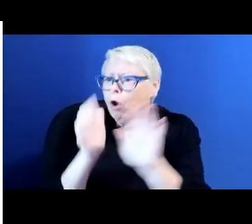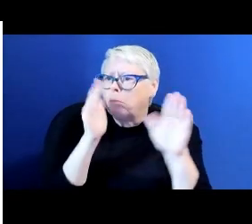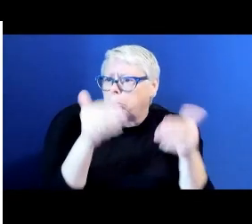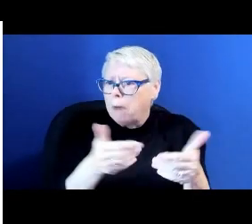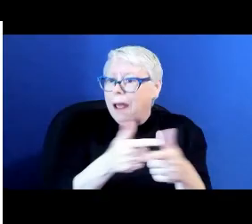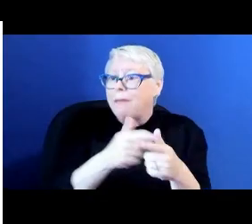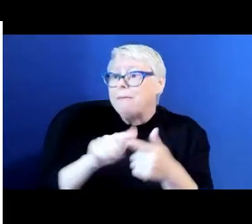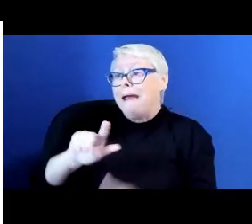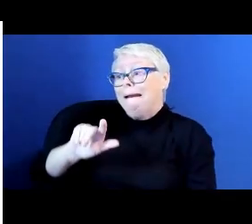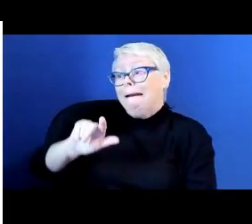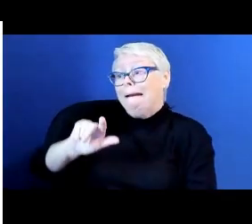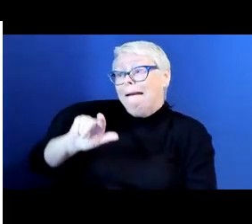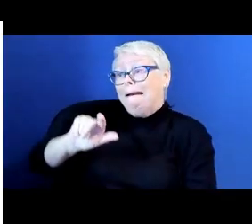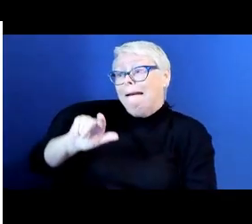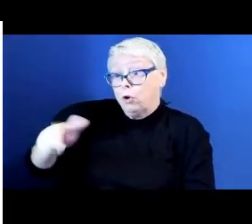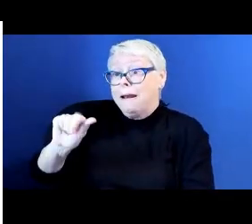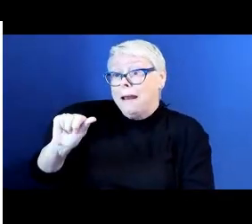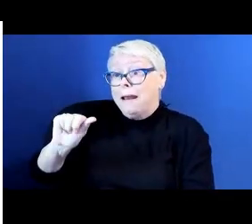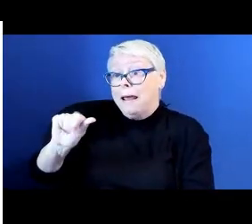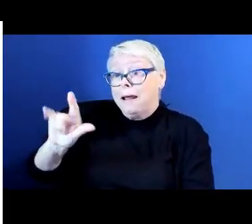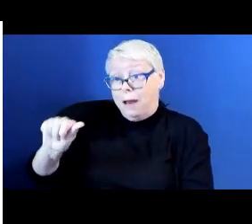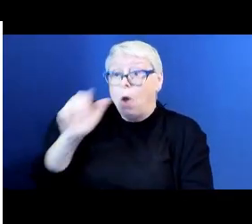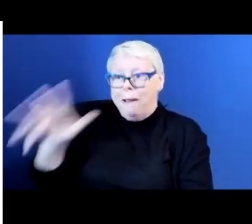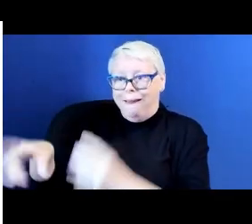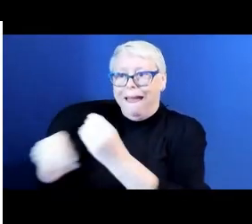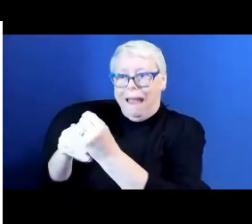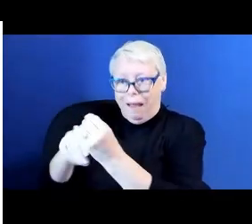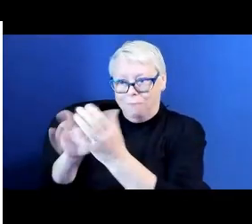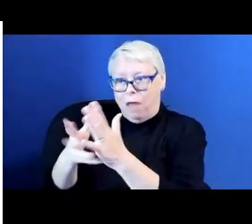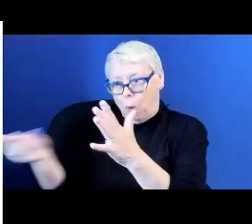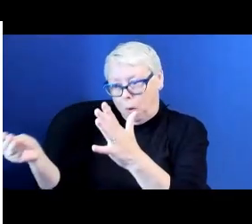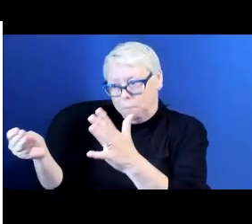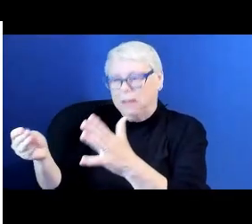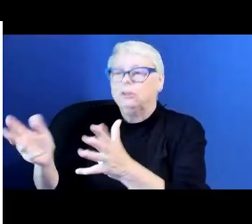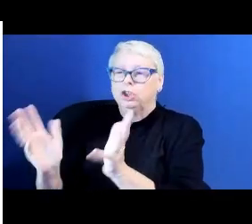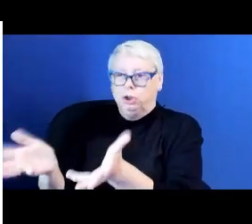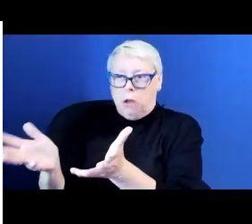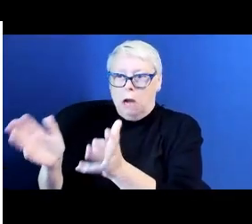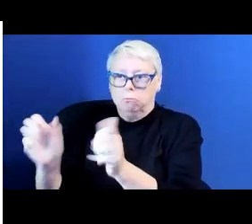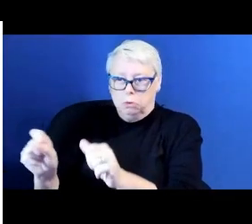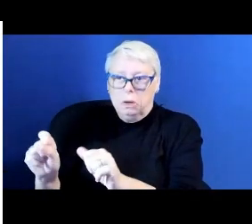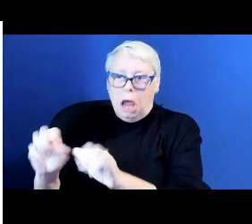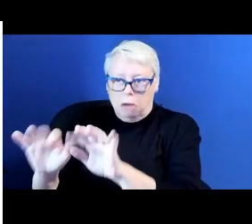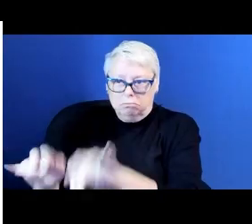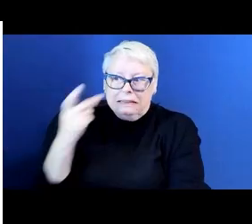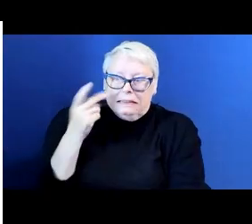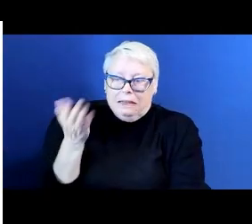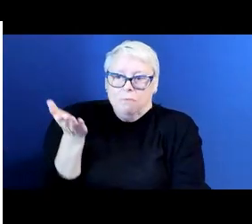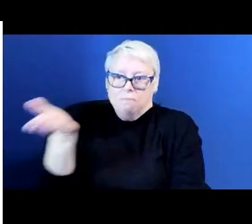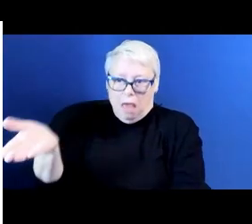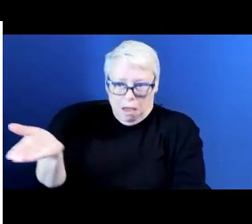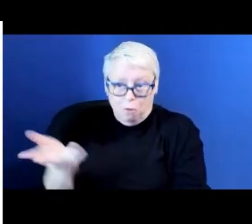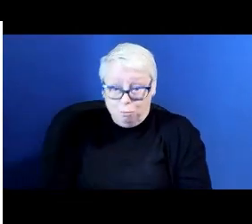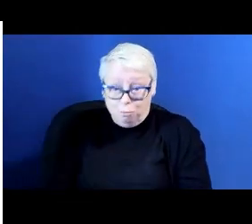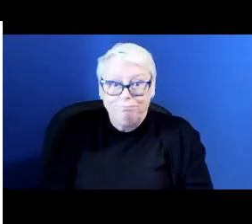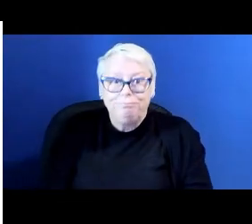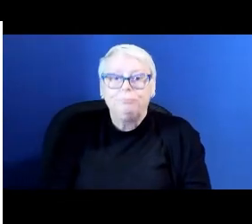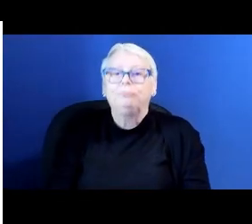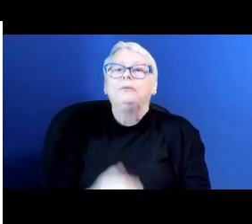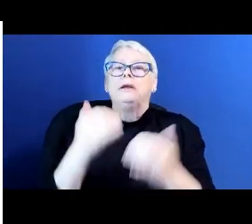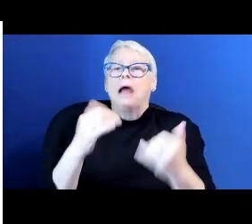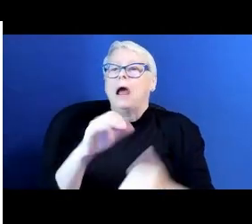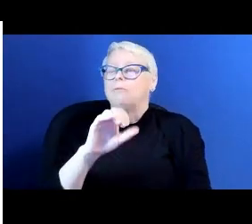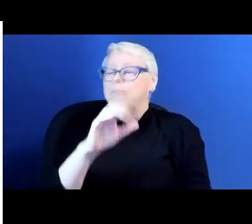put copy as well of the persona in the chat so you can use it while you're navigating benefits Wayfinder. So Sergio